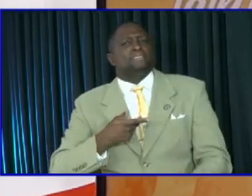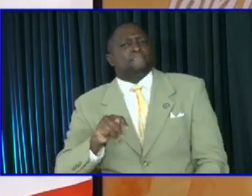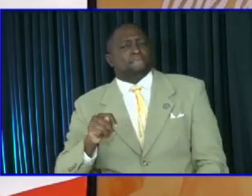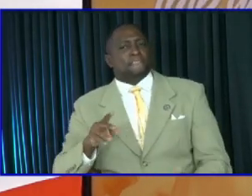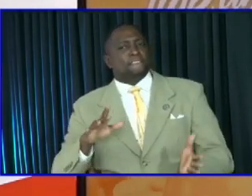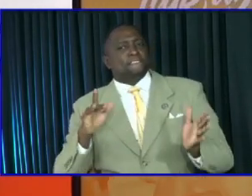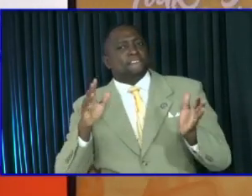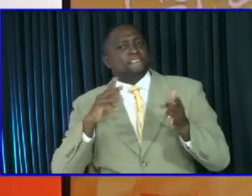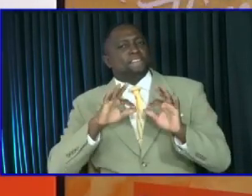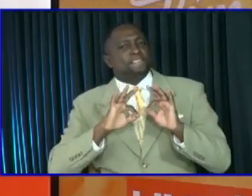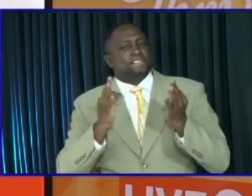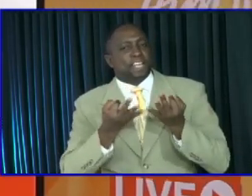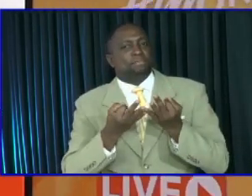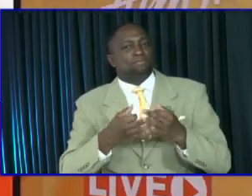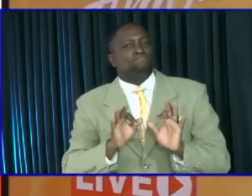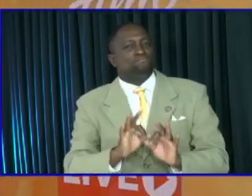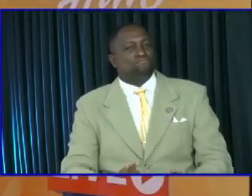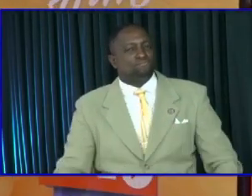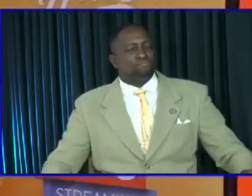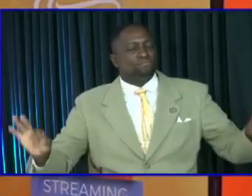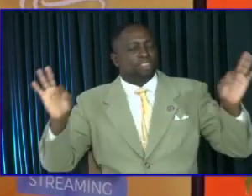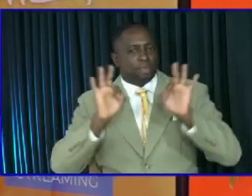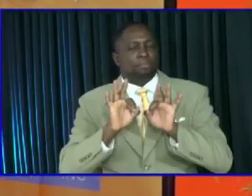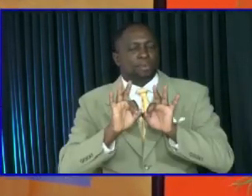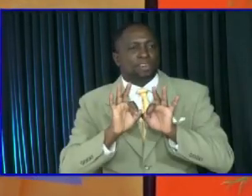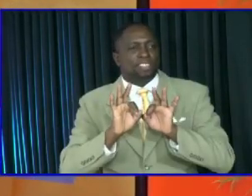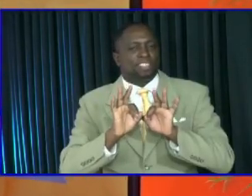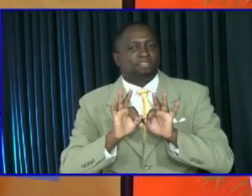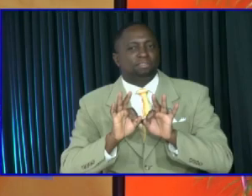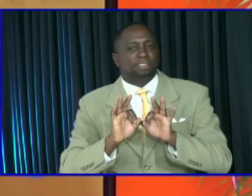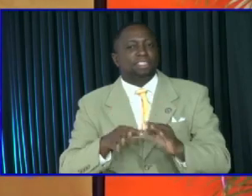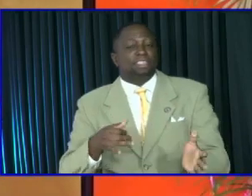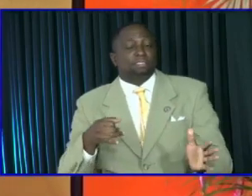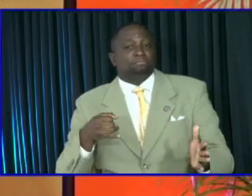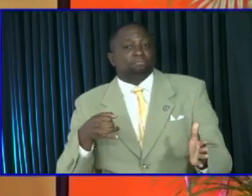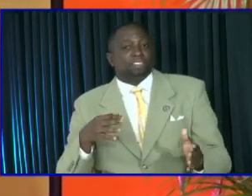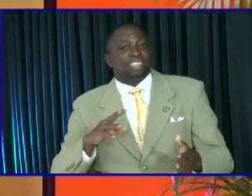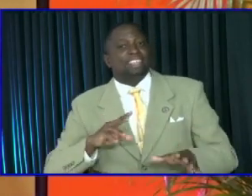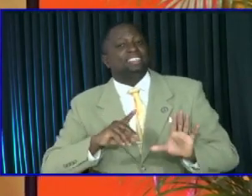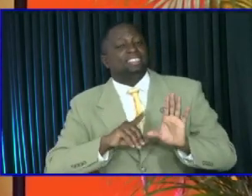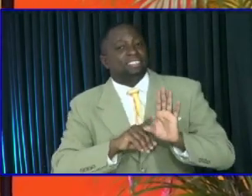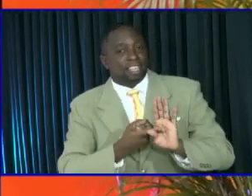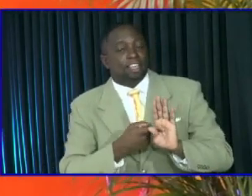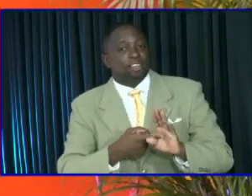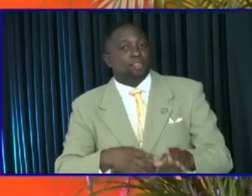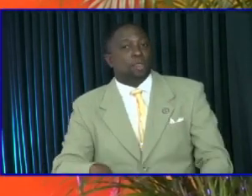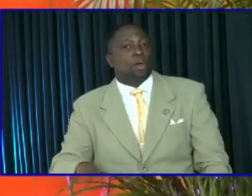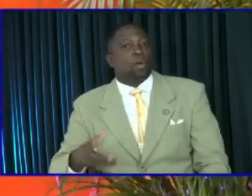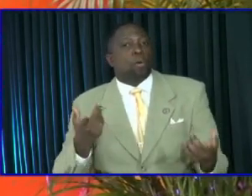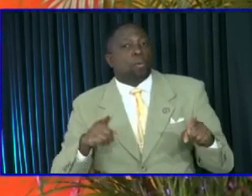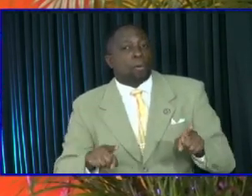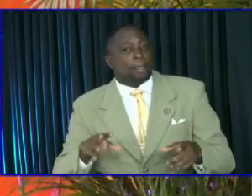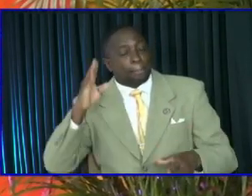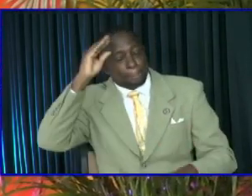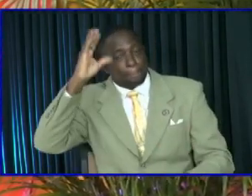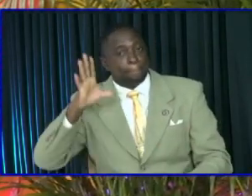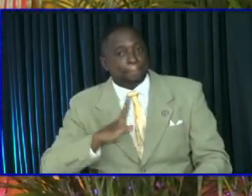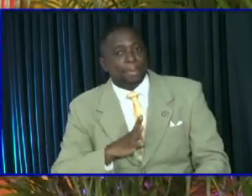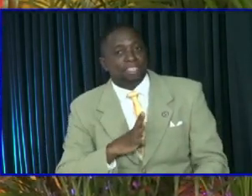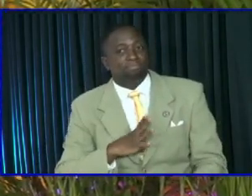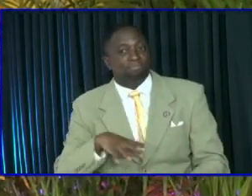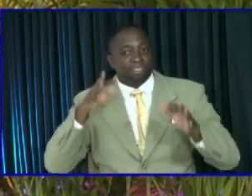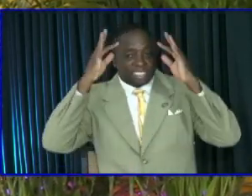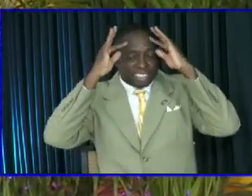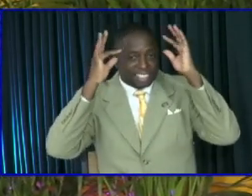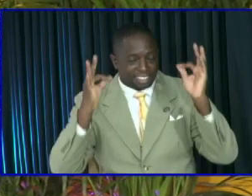critical plank of society. It begins when a man takes unto himself, as Jesus said, a